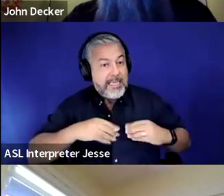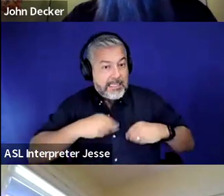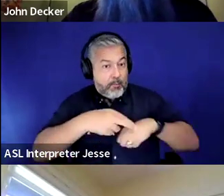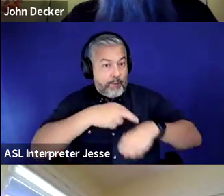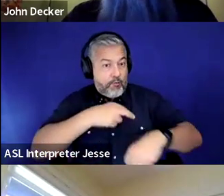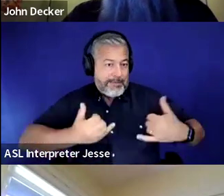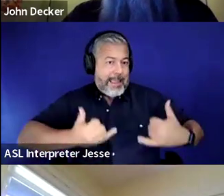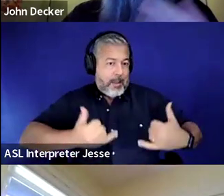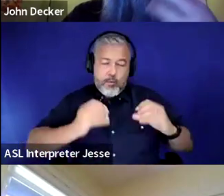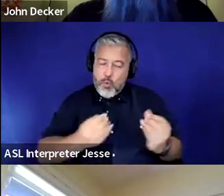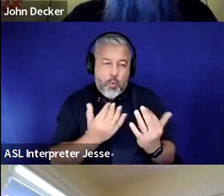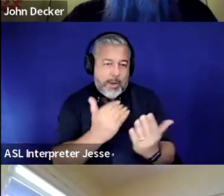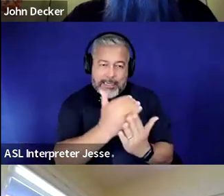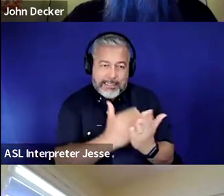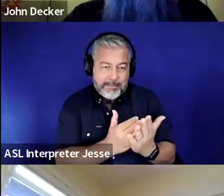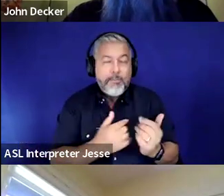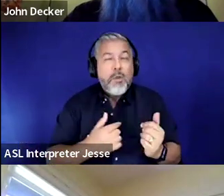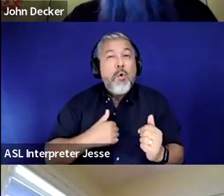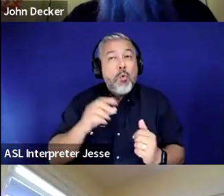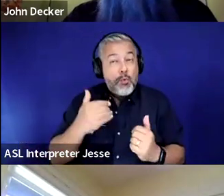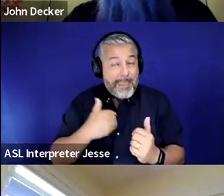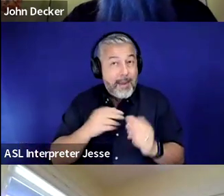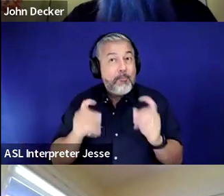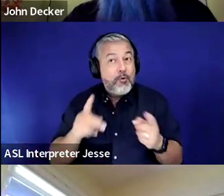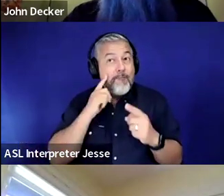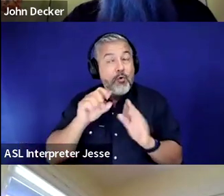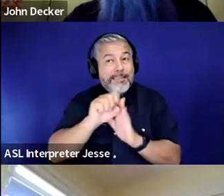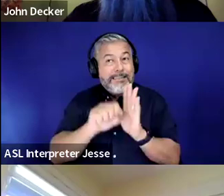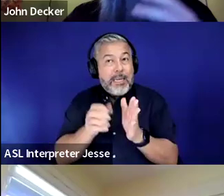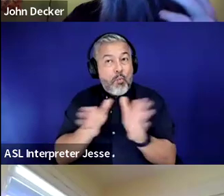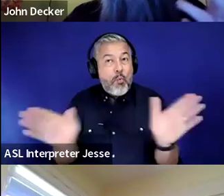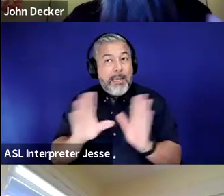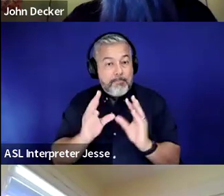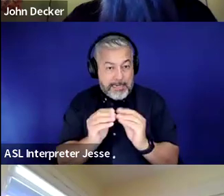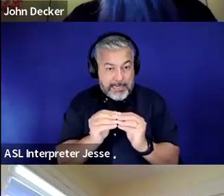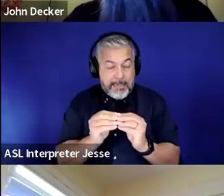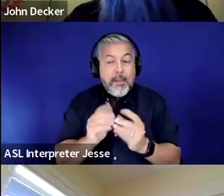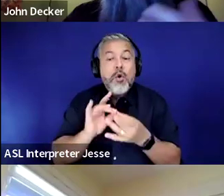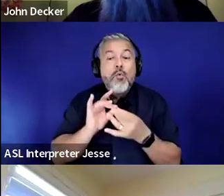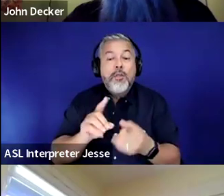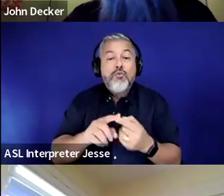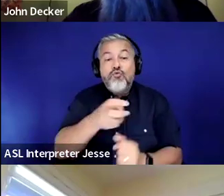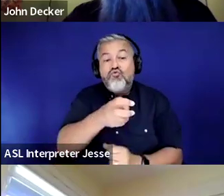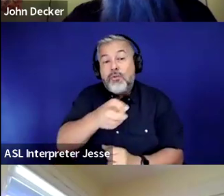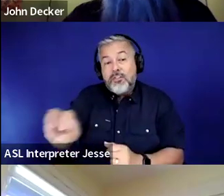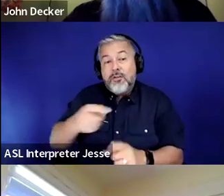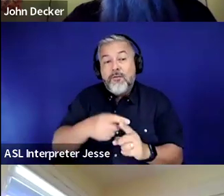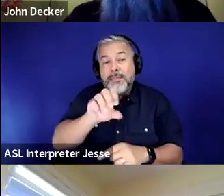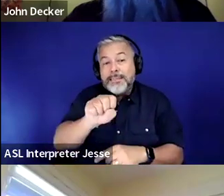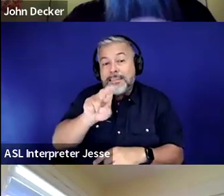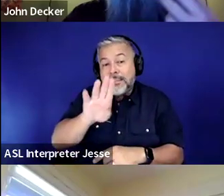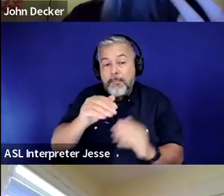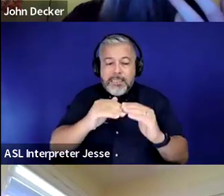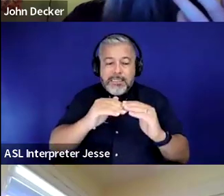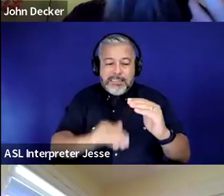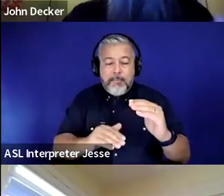And we did have an opportunity to have a statewide meeting related to the transition away from sub-minimum wage. And I will just say